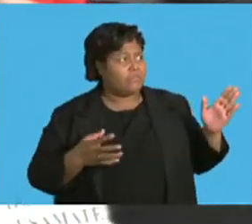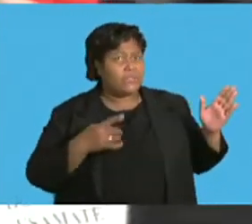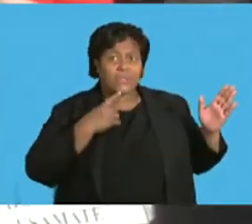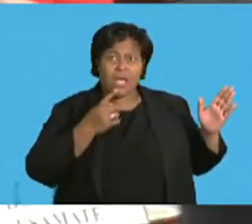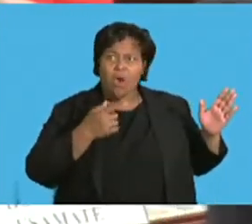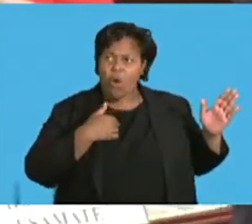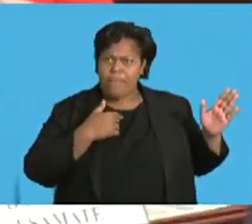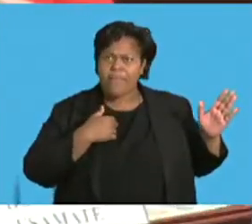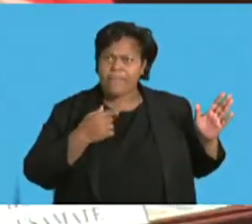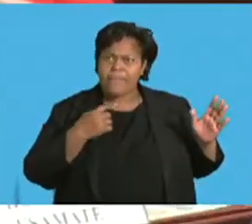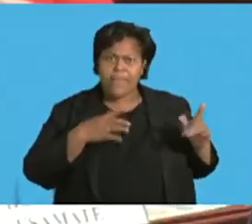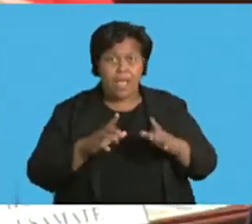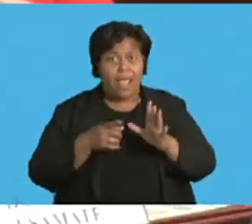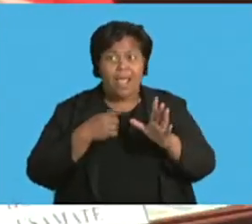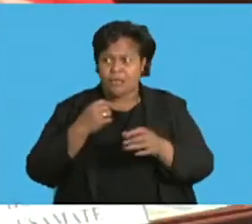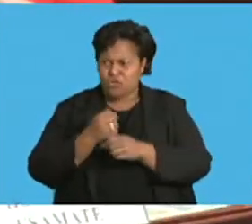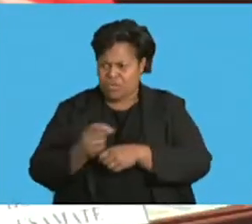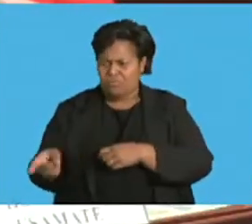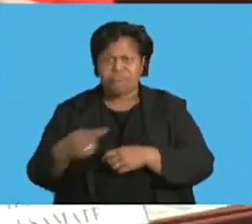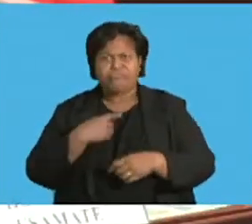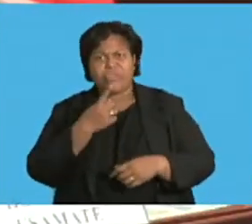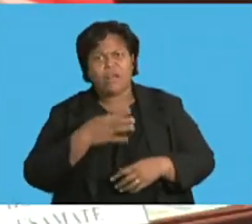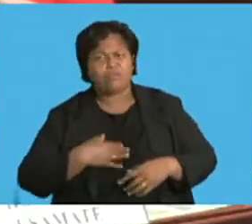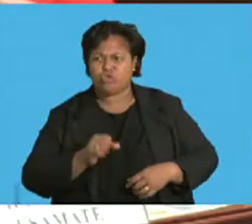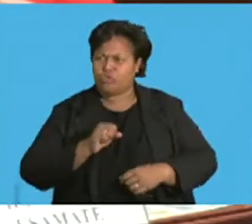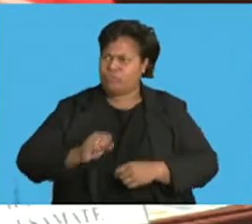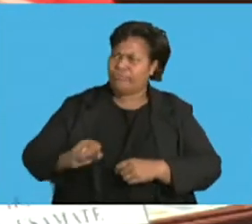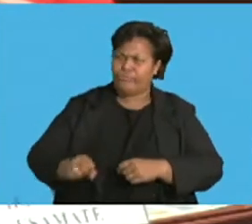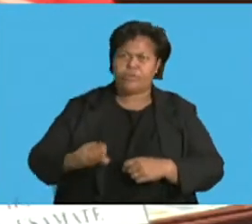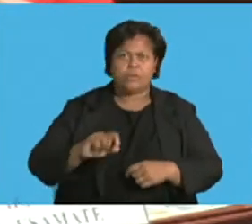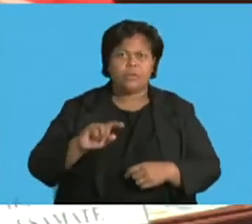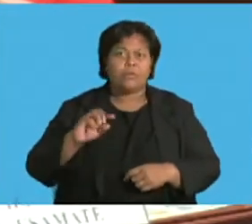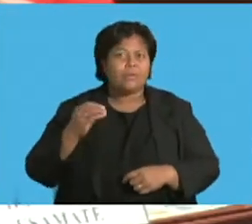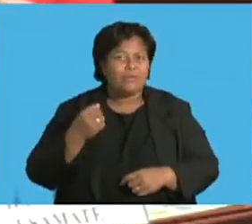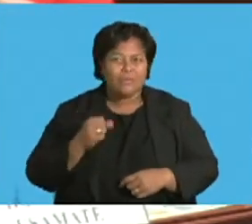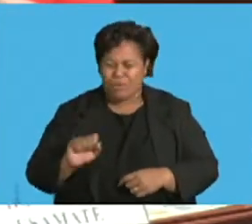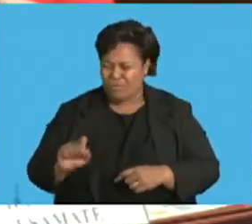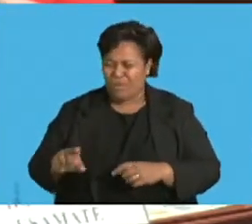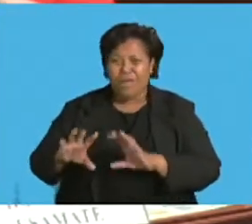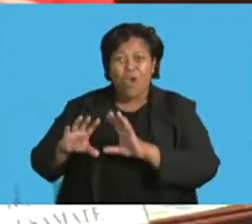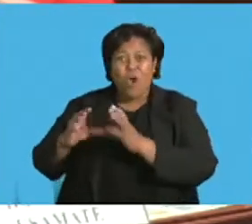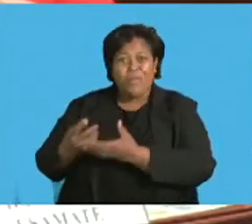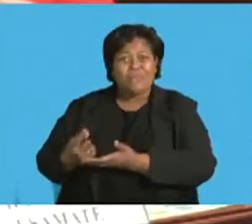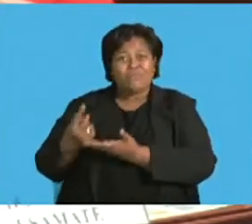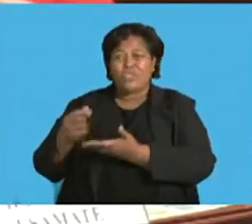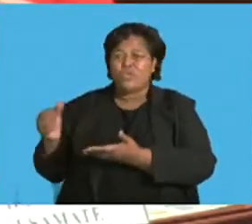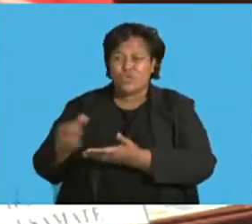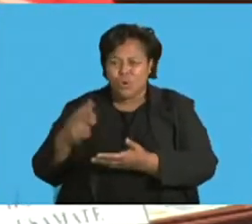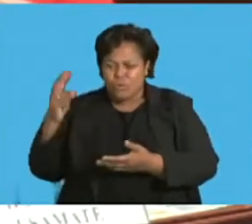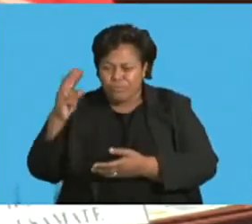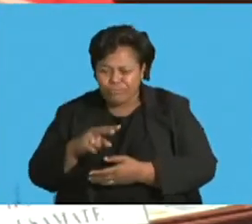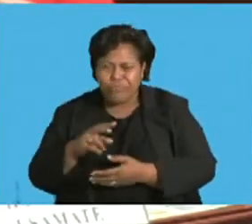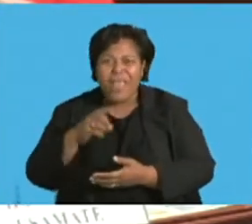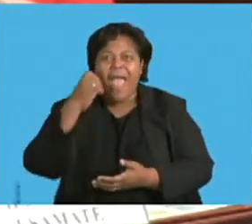in, because the Privileges Committee must look at evidence that is reliable, that is